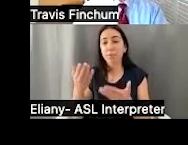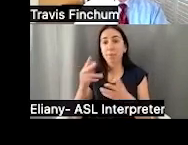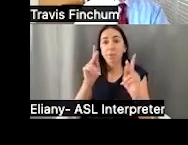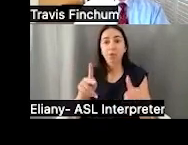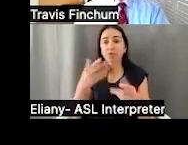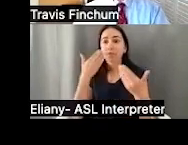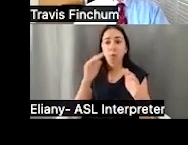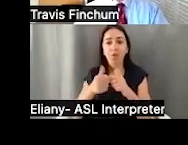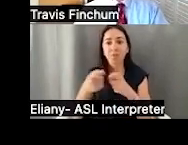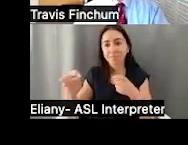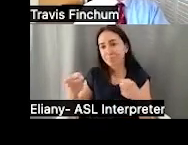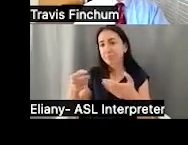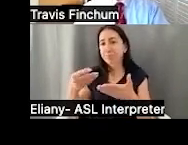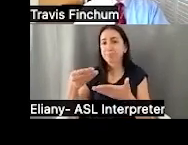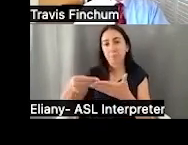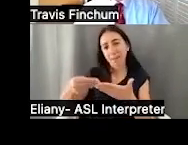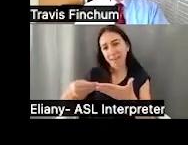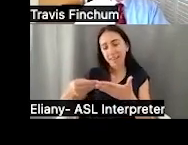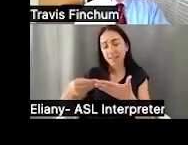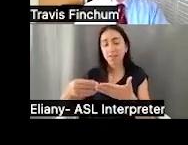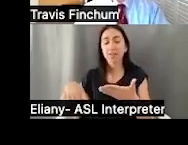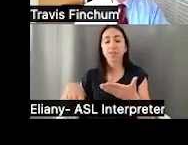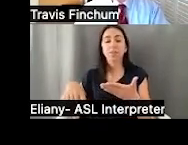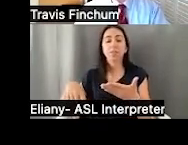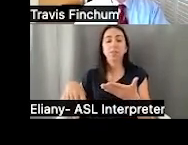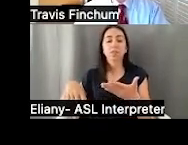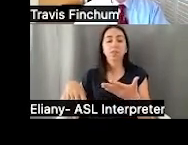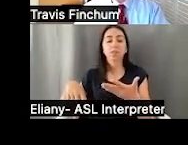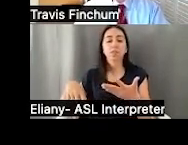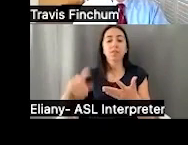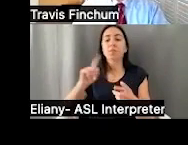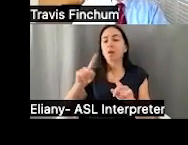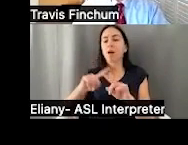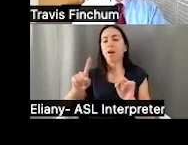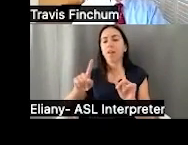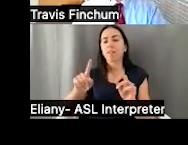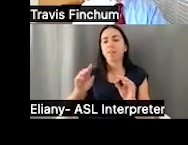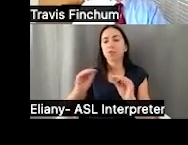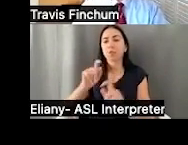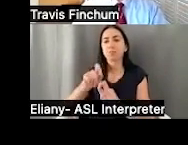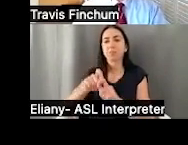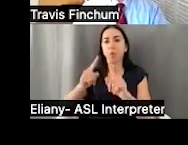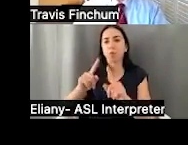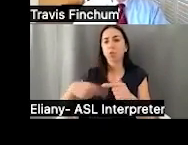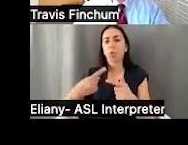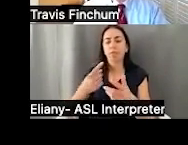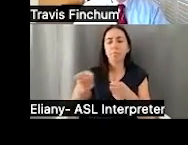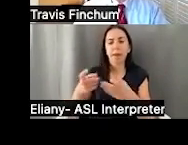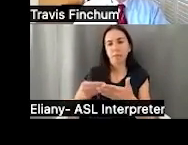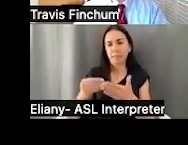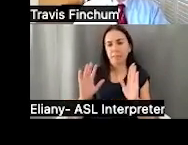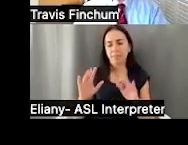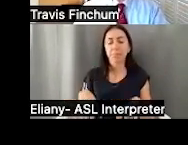the money, but if the goal may not be to maintain or gain eligibility. On this slide, the